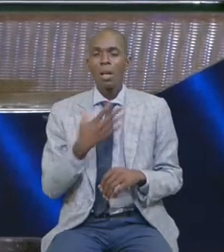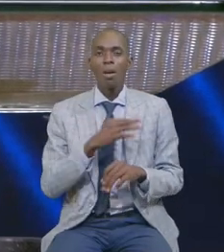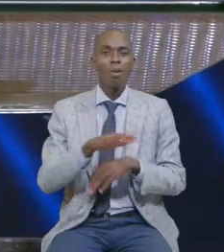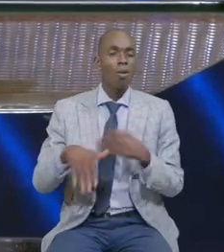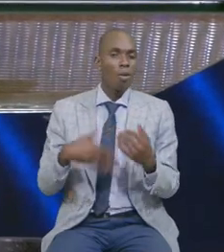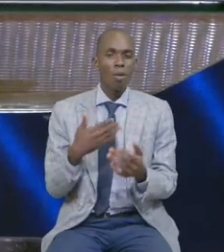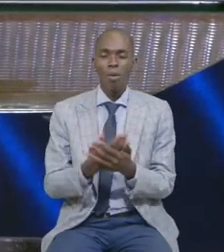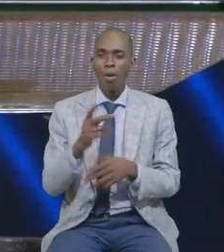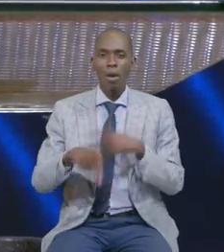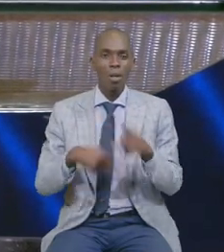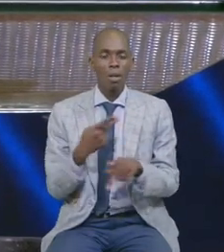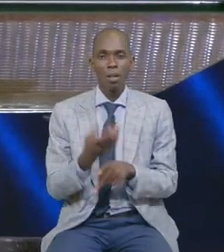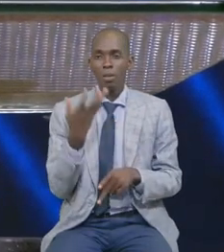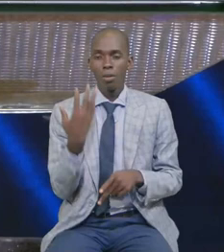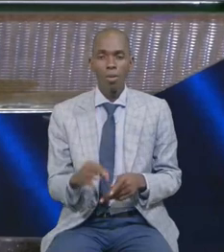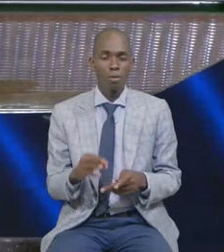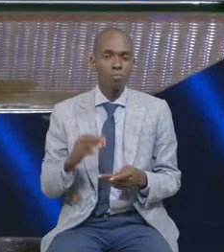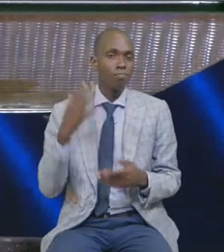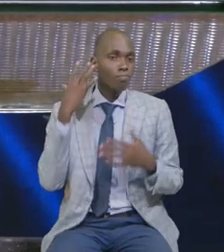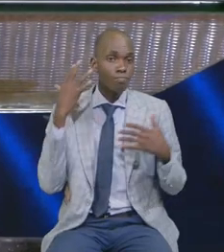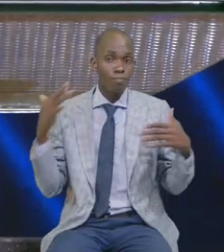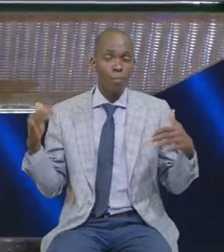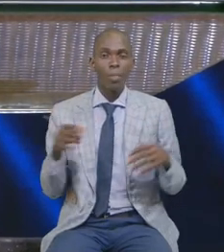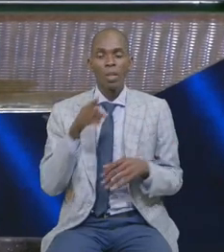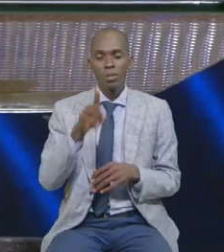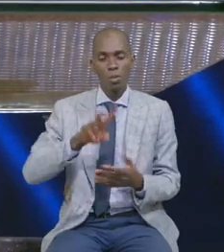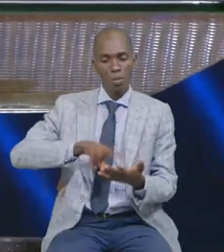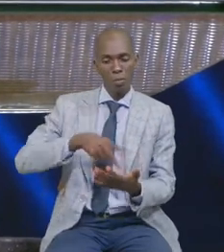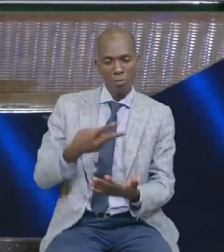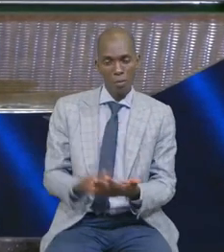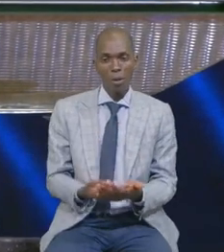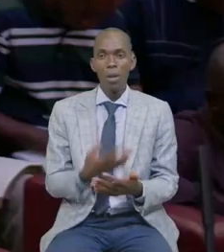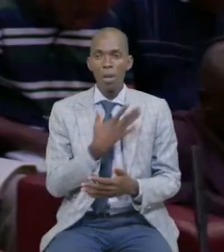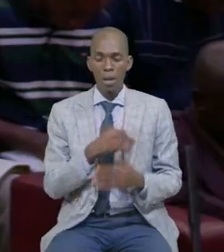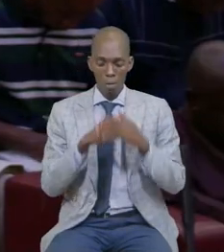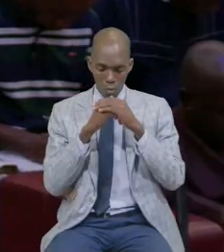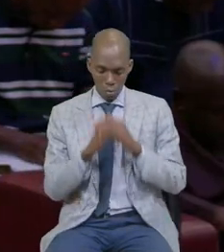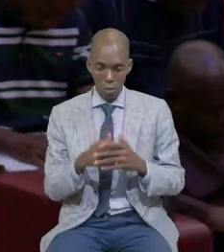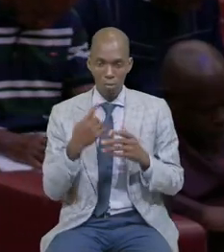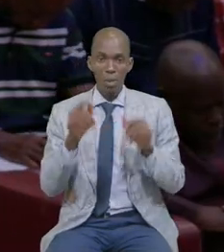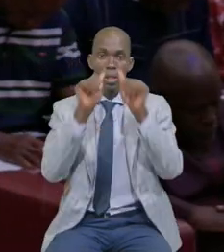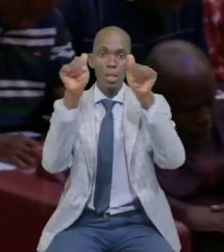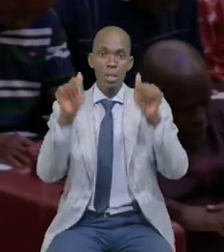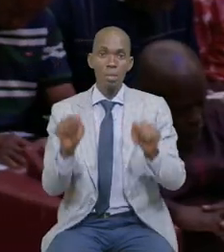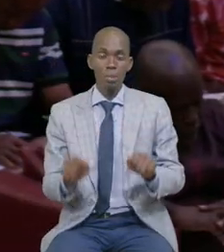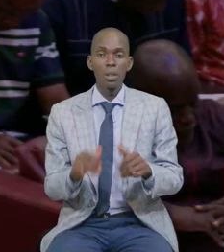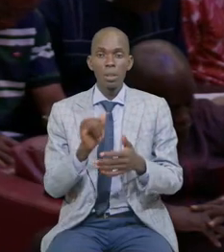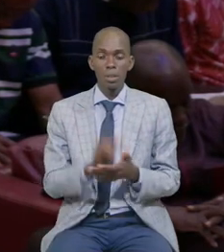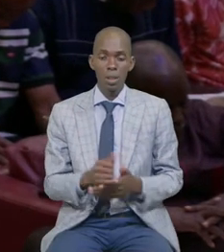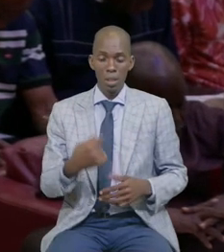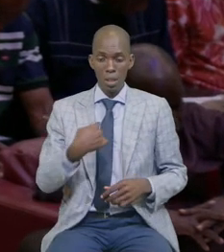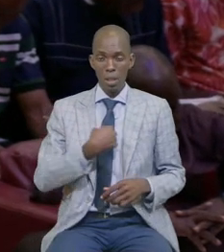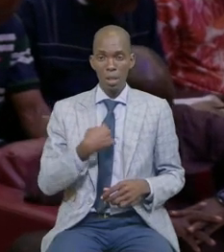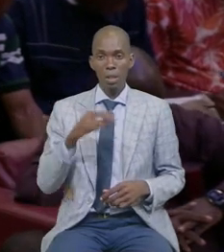all kinds of music he Fall Down and Worship the image that I have